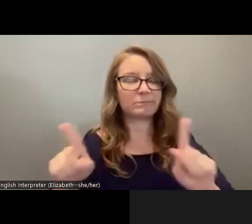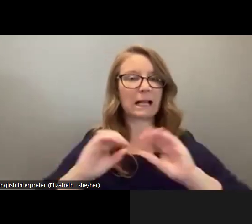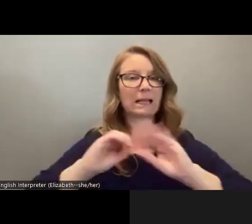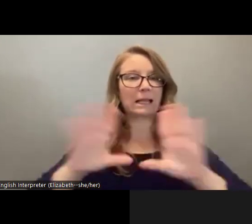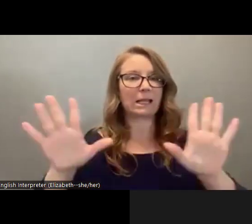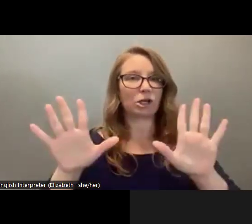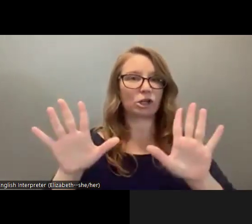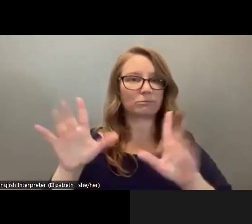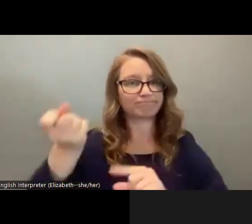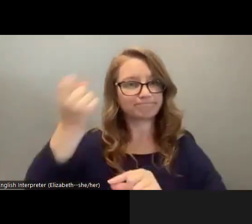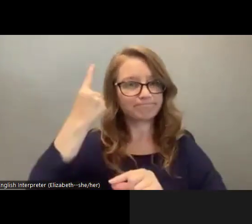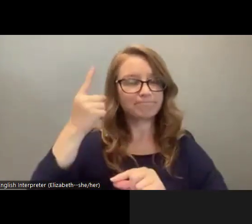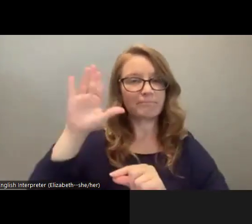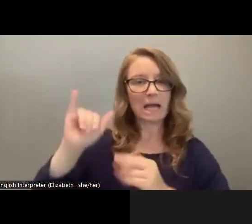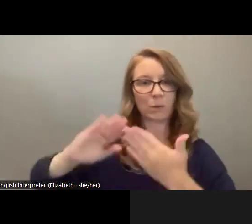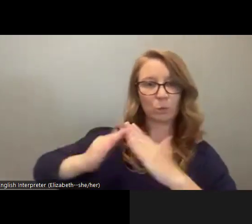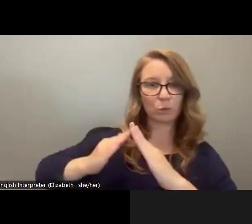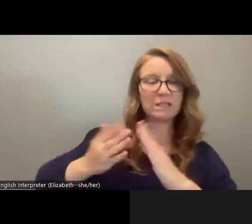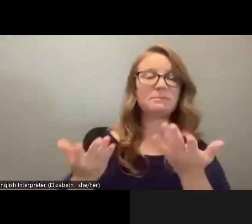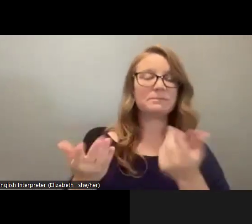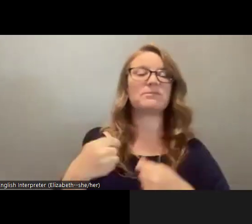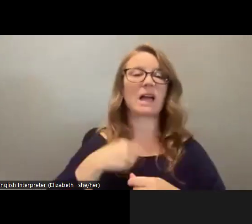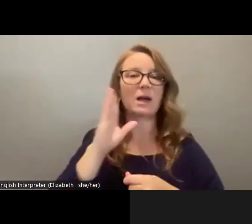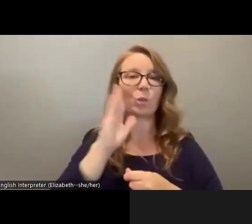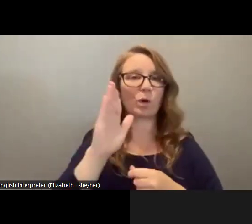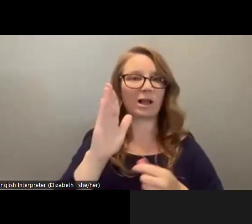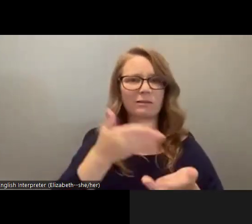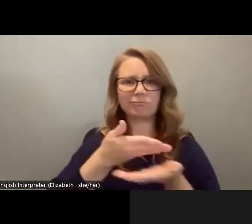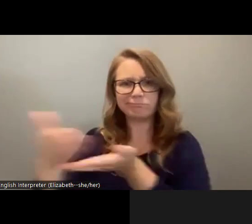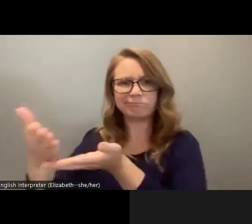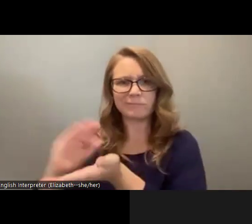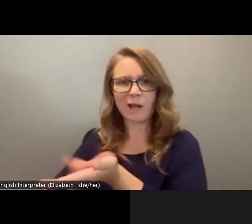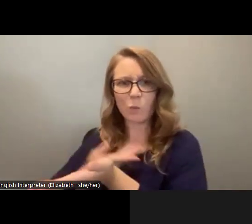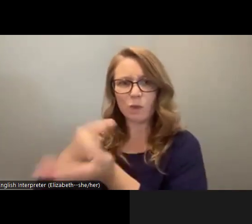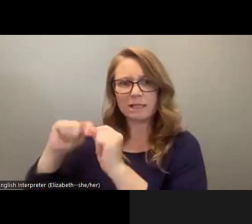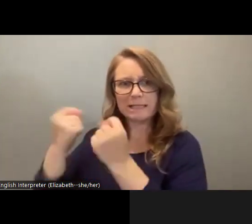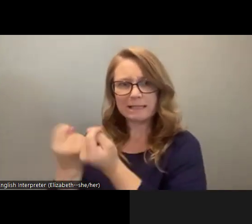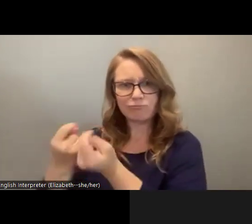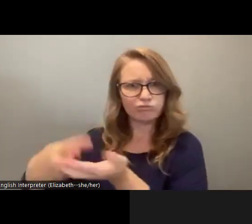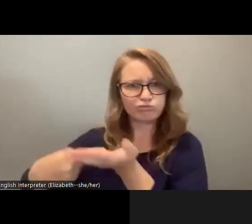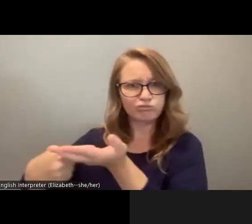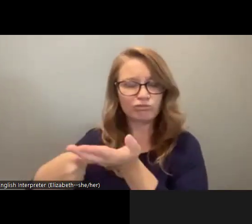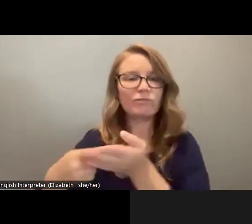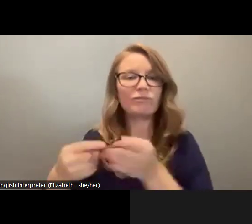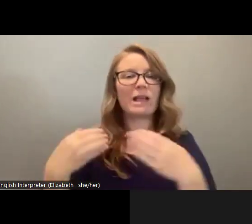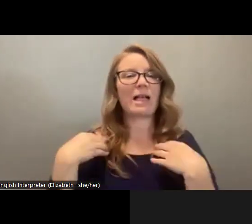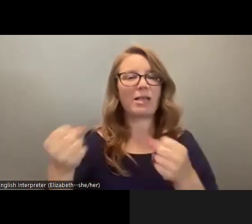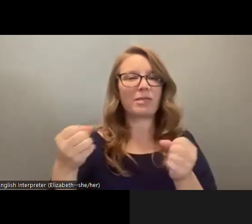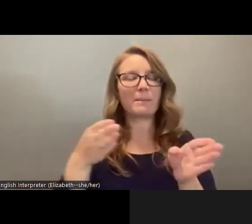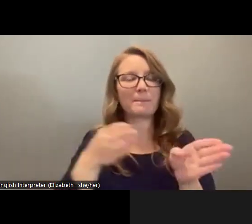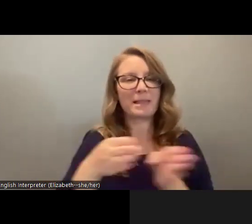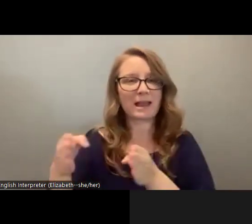community. So that's something that I will take back to our team here at Health Plan Finder, and would